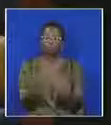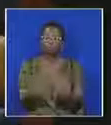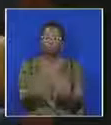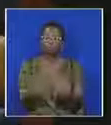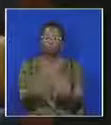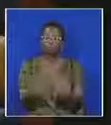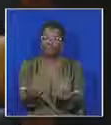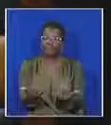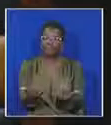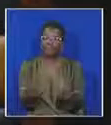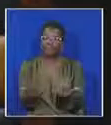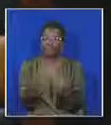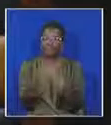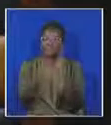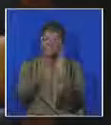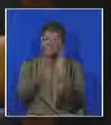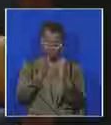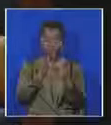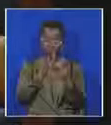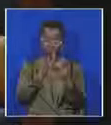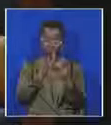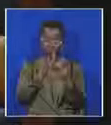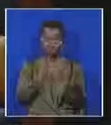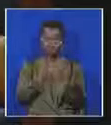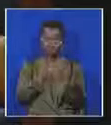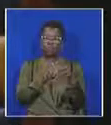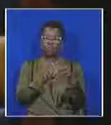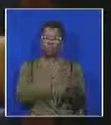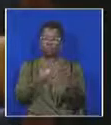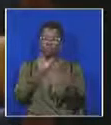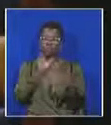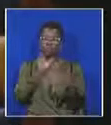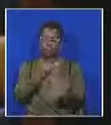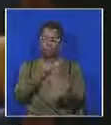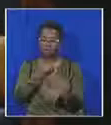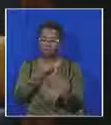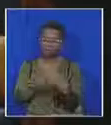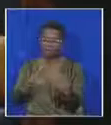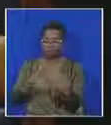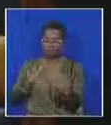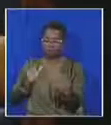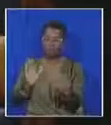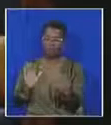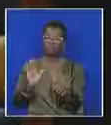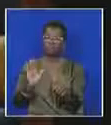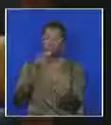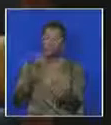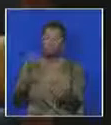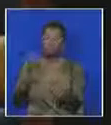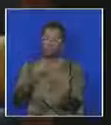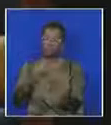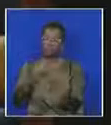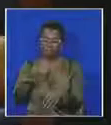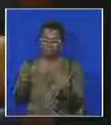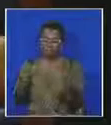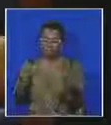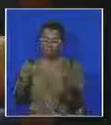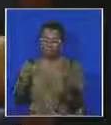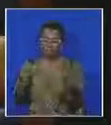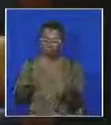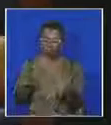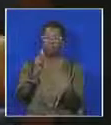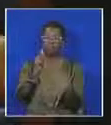we are presently busy with the questions to the Deputy President. I understand. So that, let's Speaker. Talk about your personal explanation